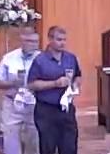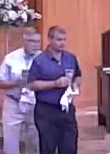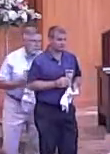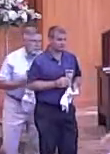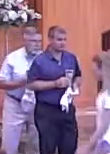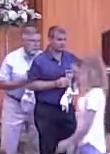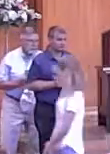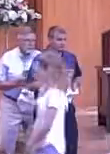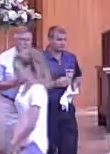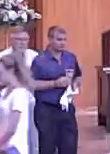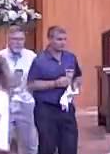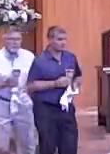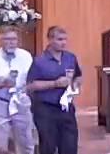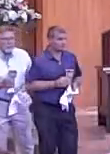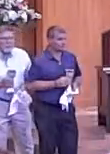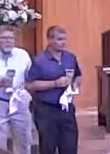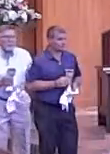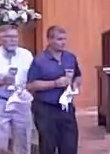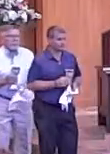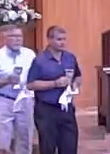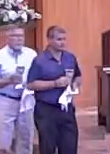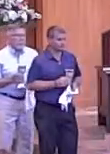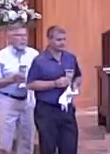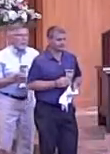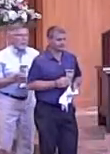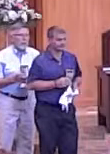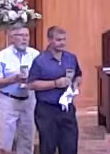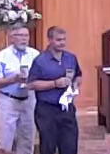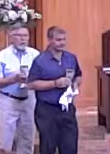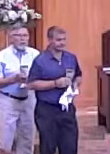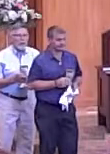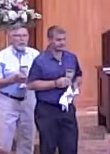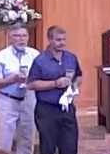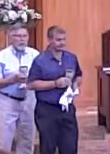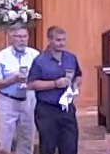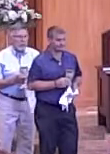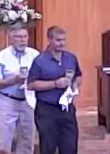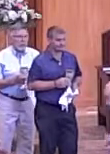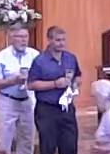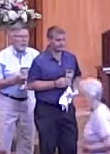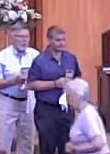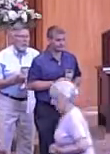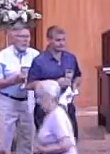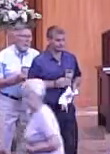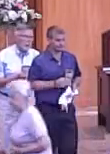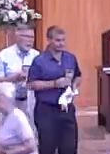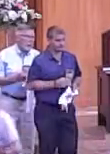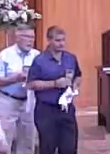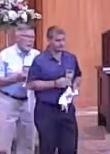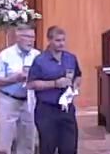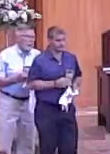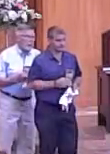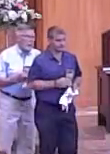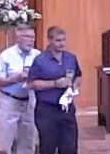Lord. As God has loved me, so I have loved you.